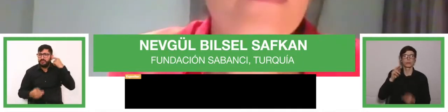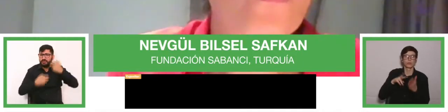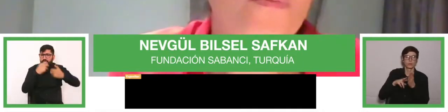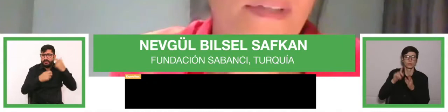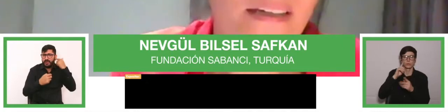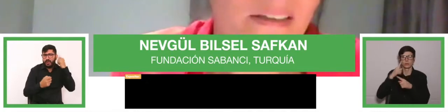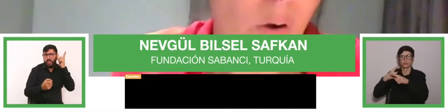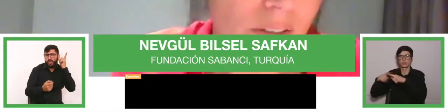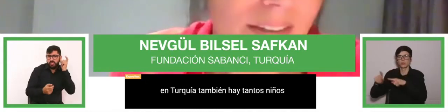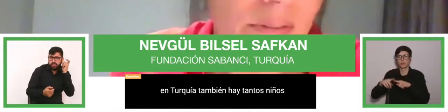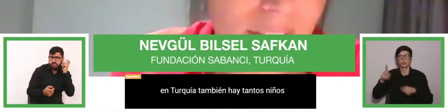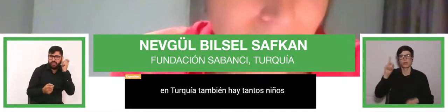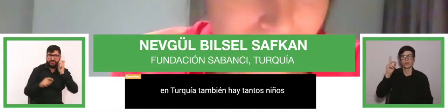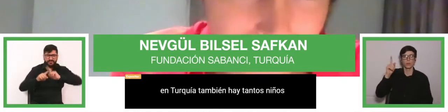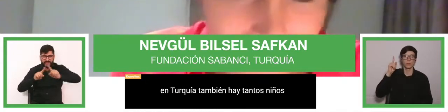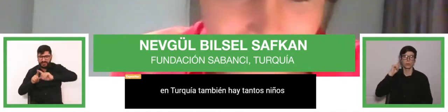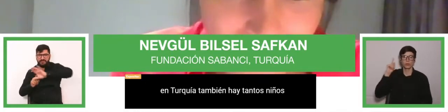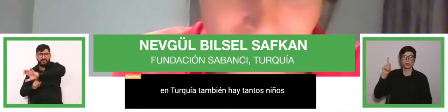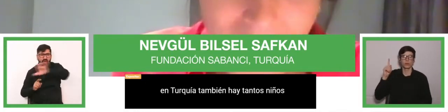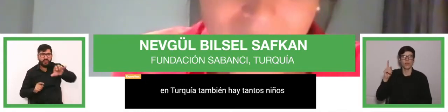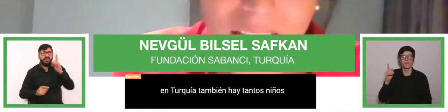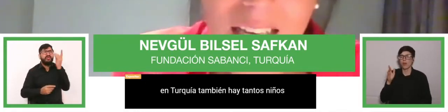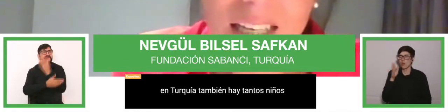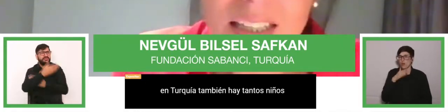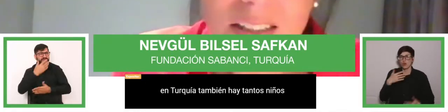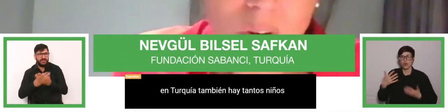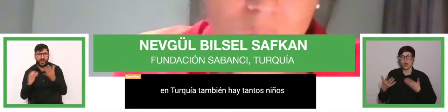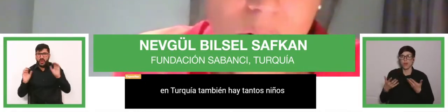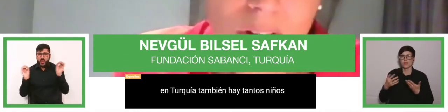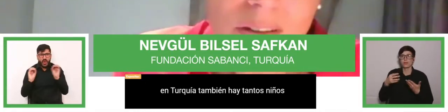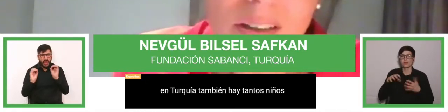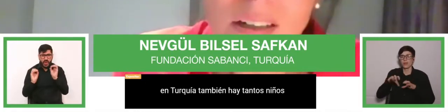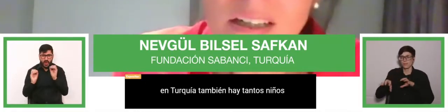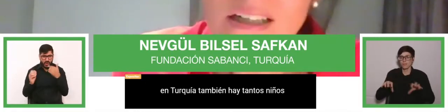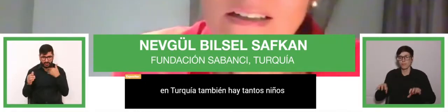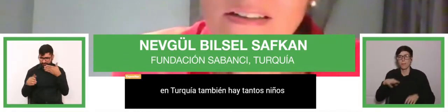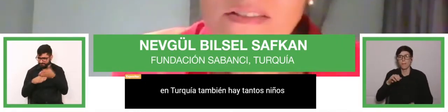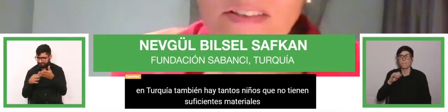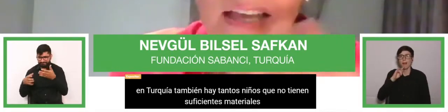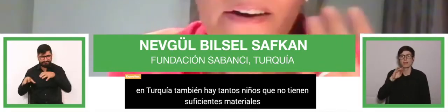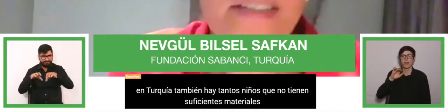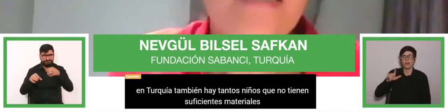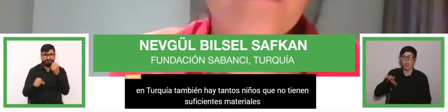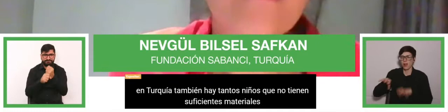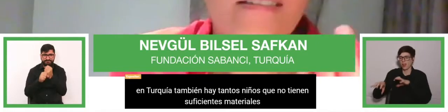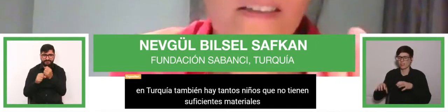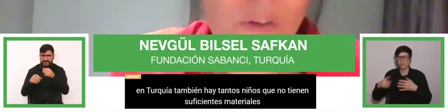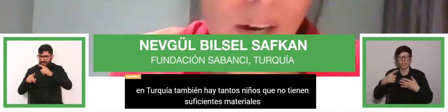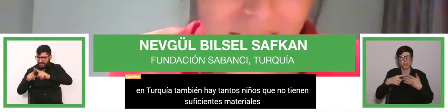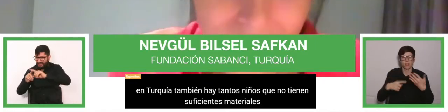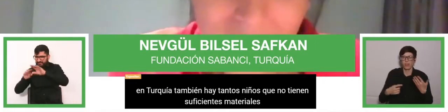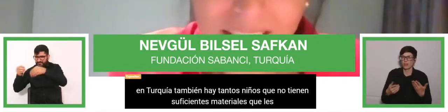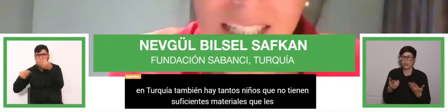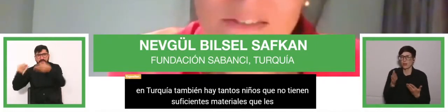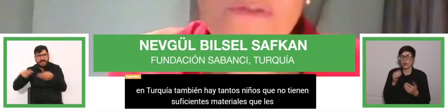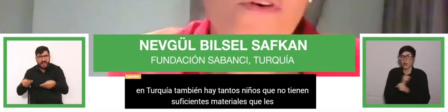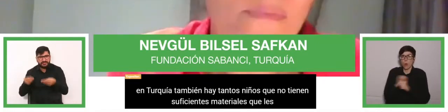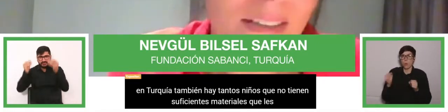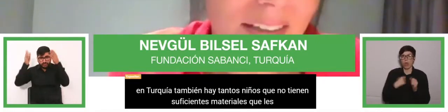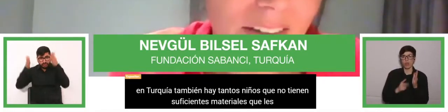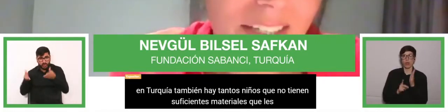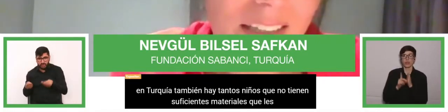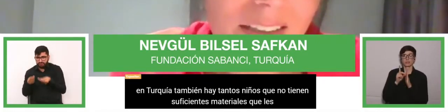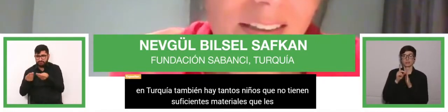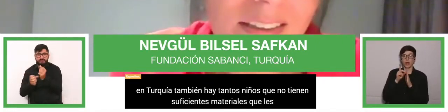will develop their cognitive skills. So there is the great need